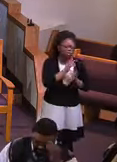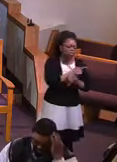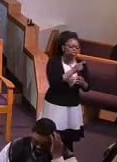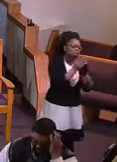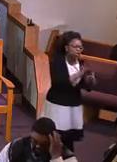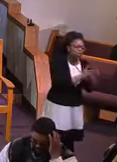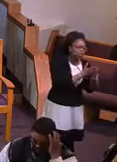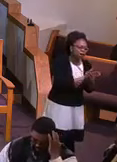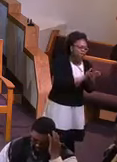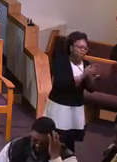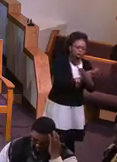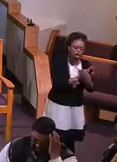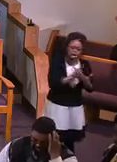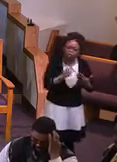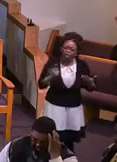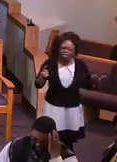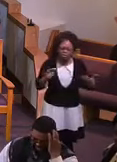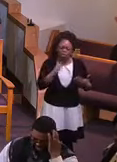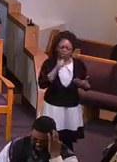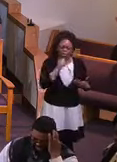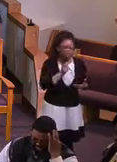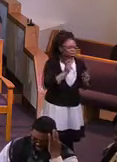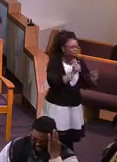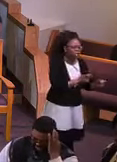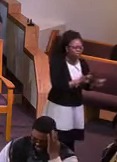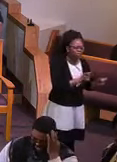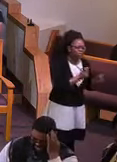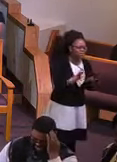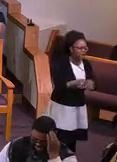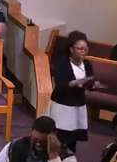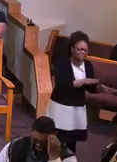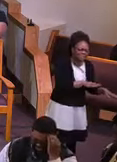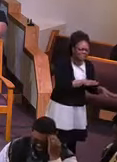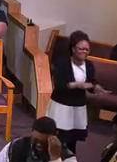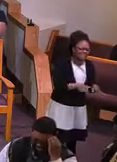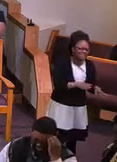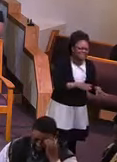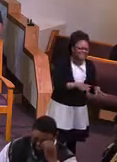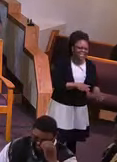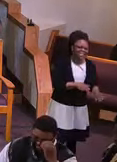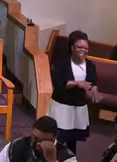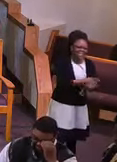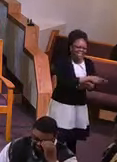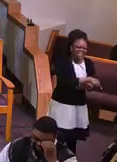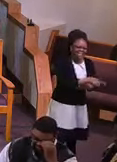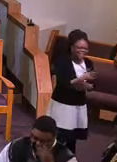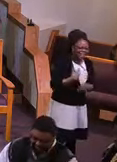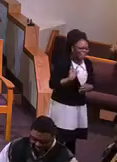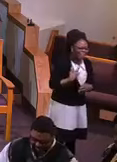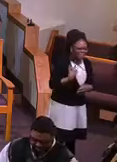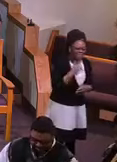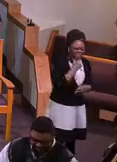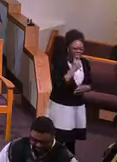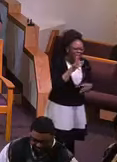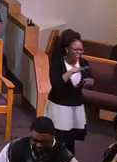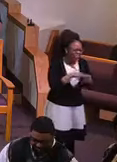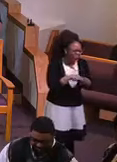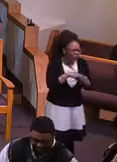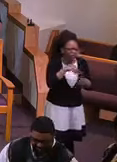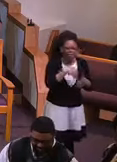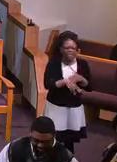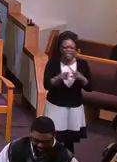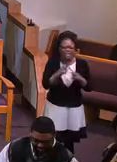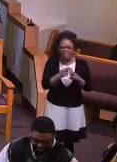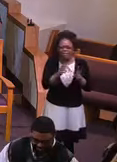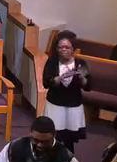Don't give them no rest, Lord. Don't give them no rest, Lord. If they fail not to vote, Lord. In the name of Jesus, I